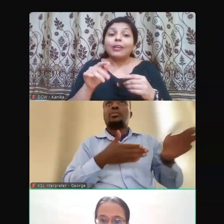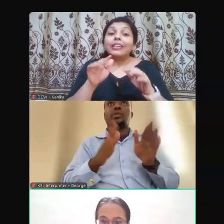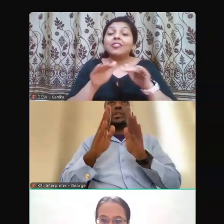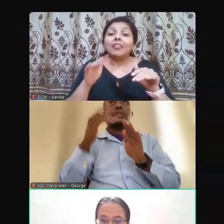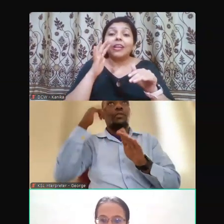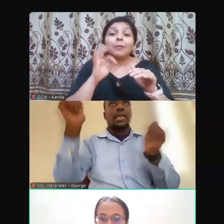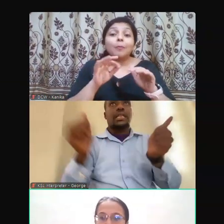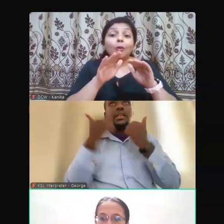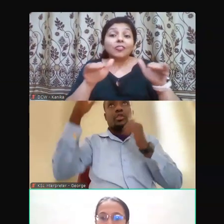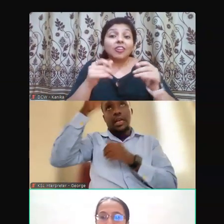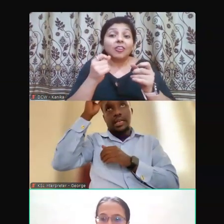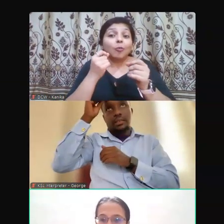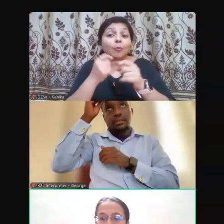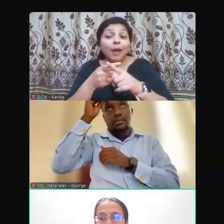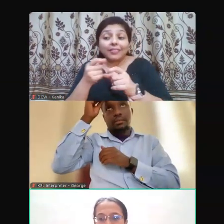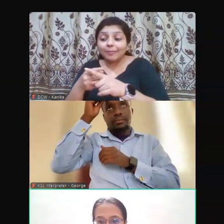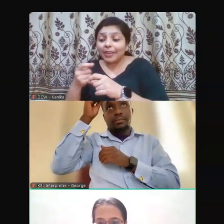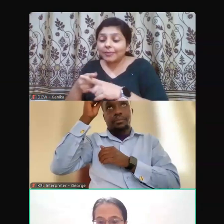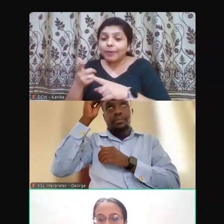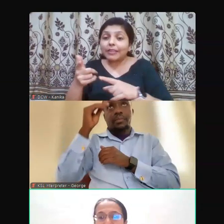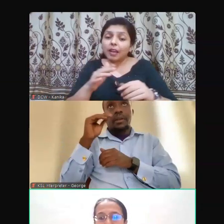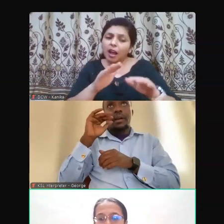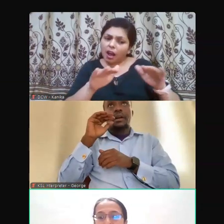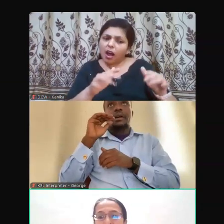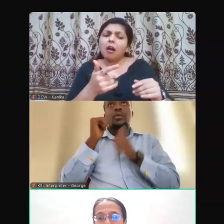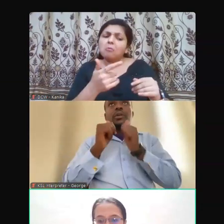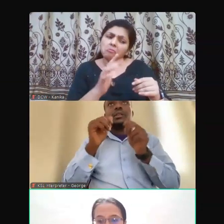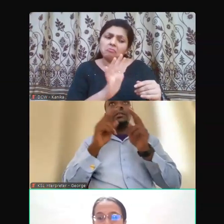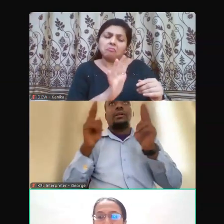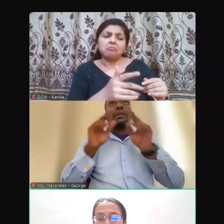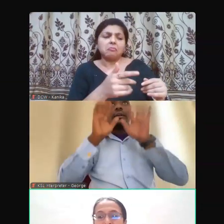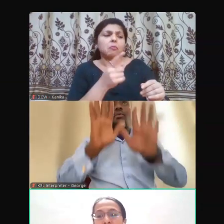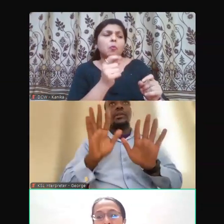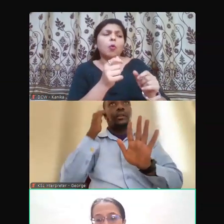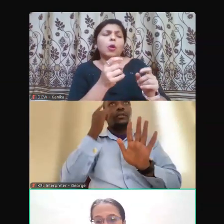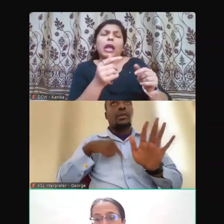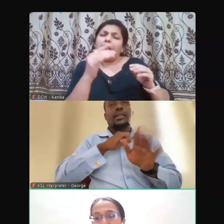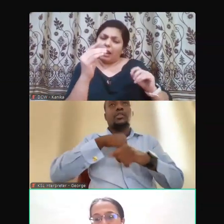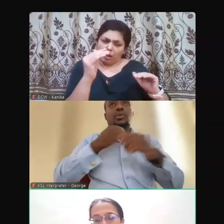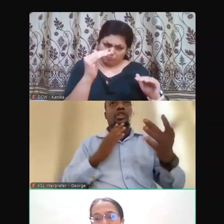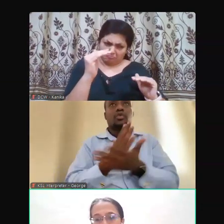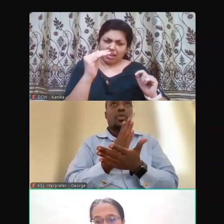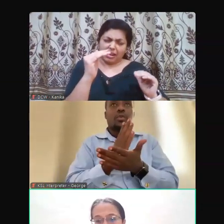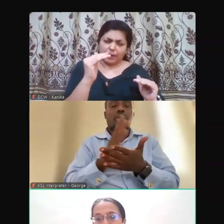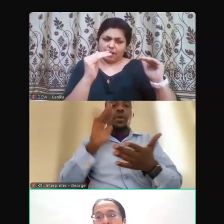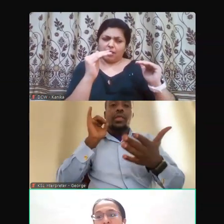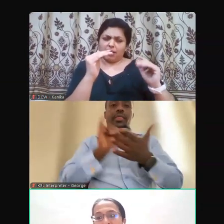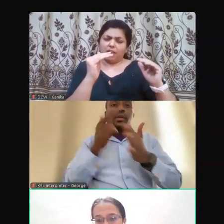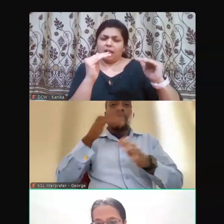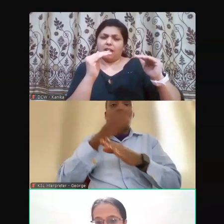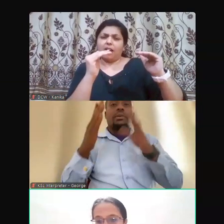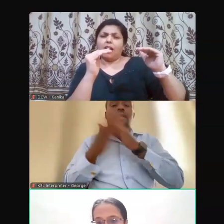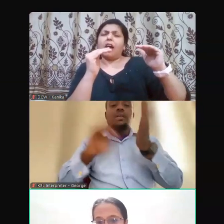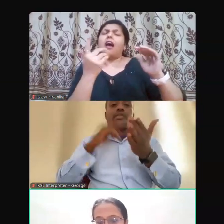learning in his environment. Hence, it is very important for us to ensure that we build resources,